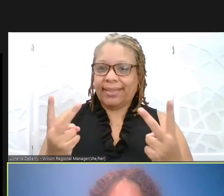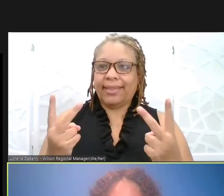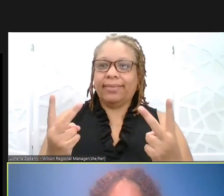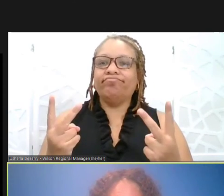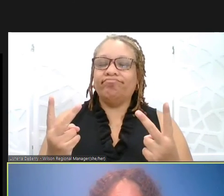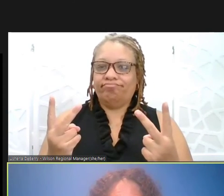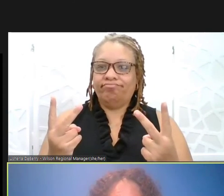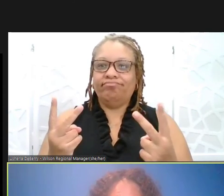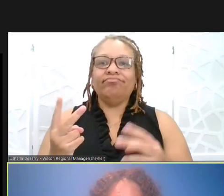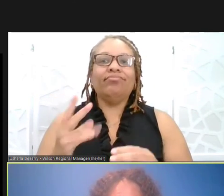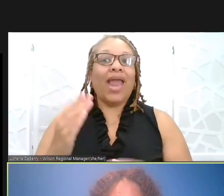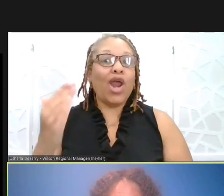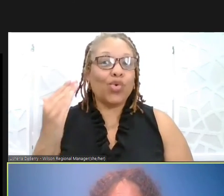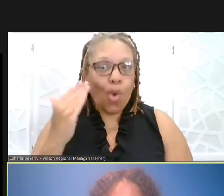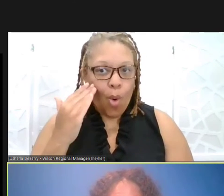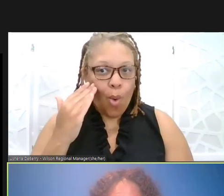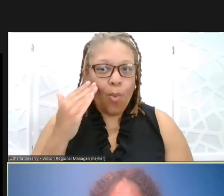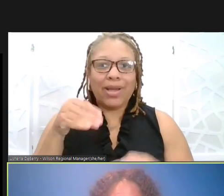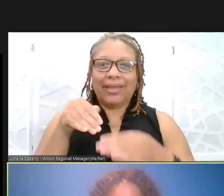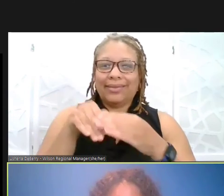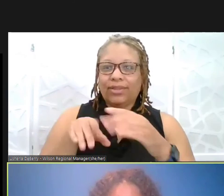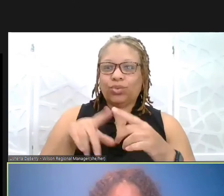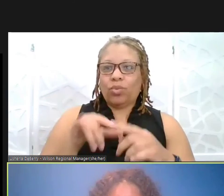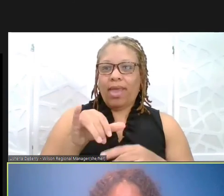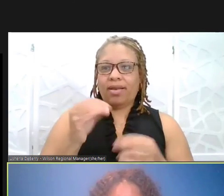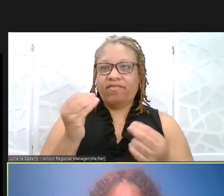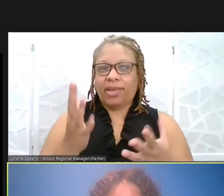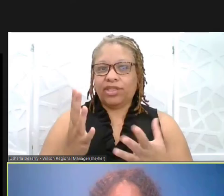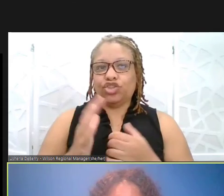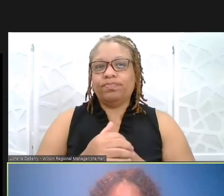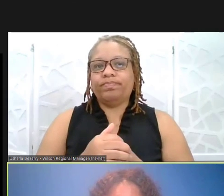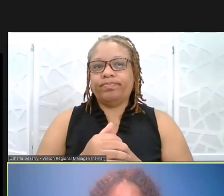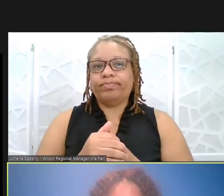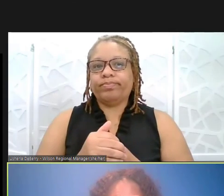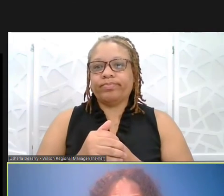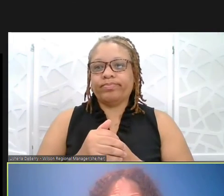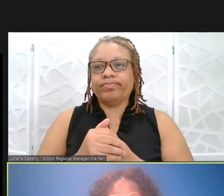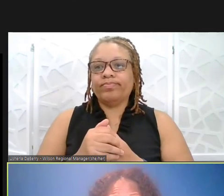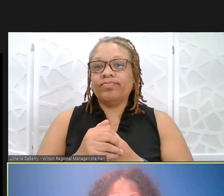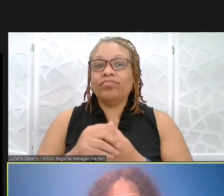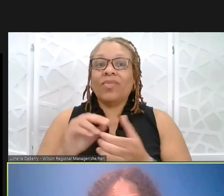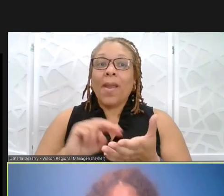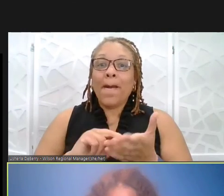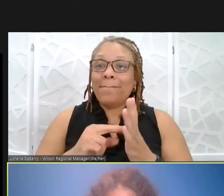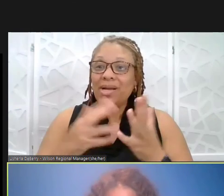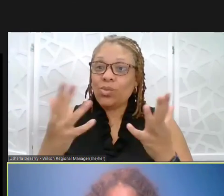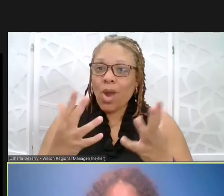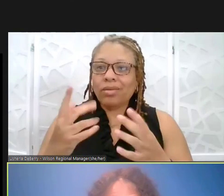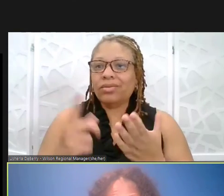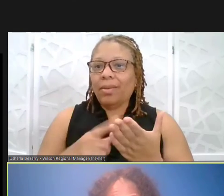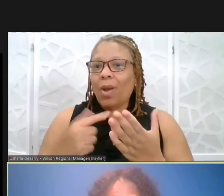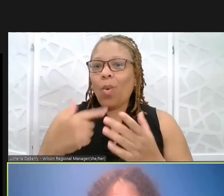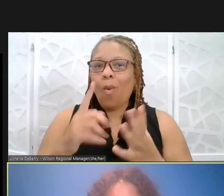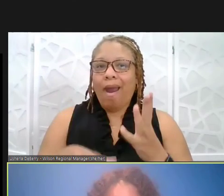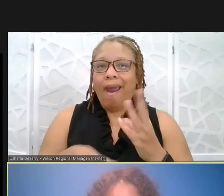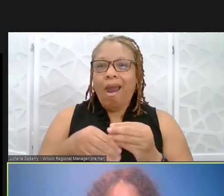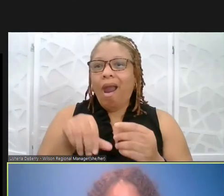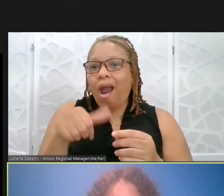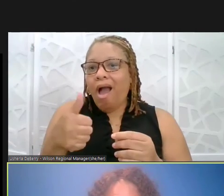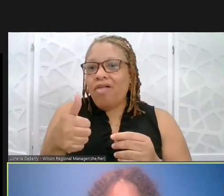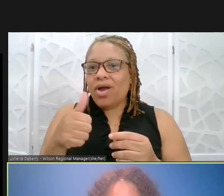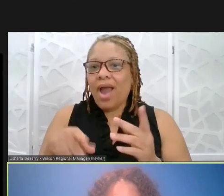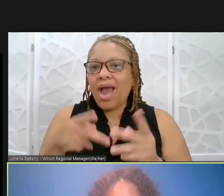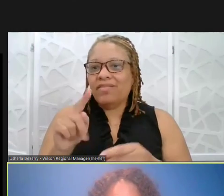It's important that everyone has the same information and everybody has access to that